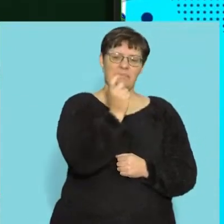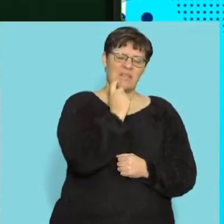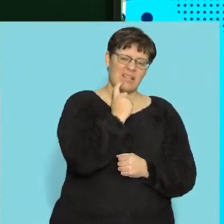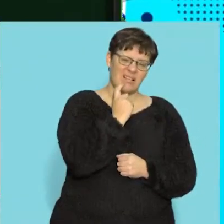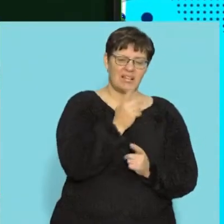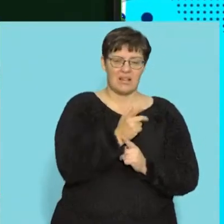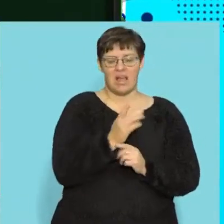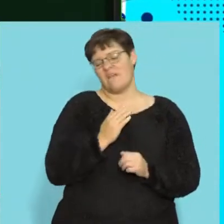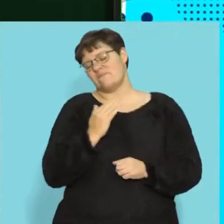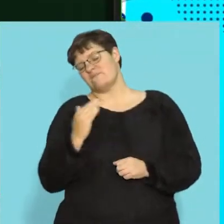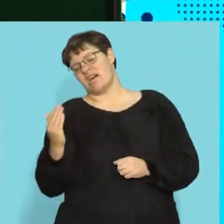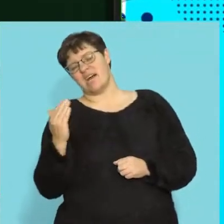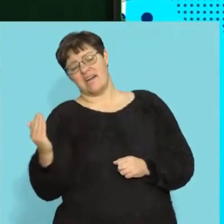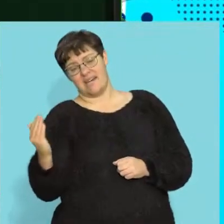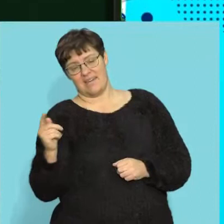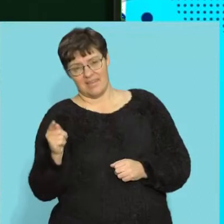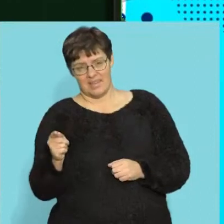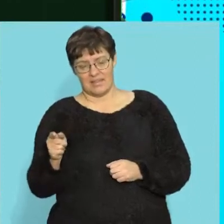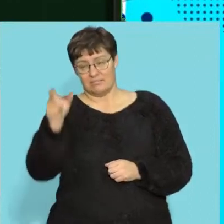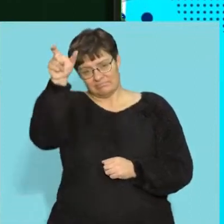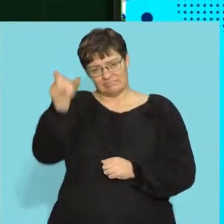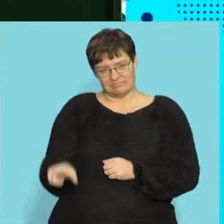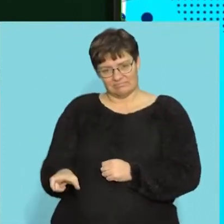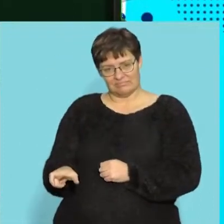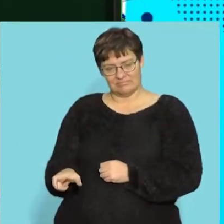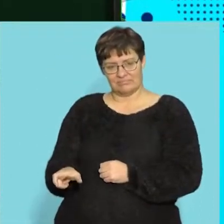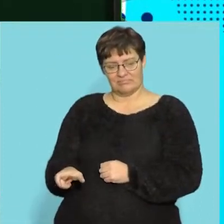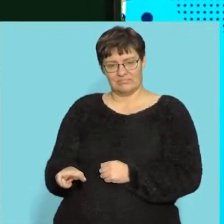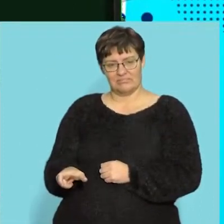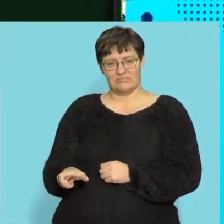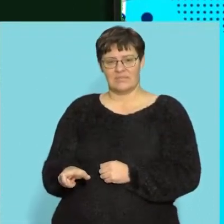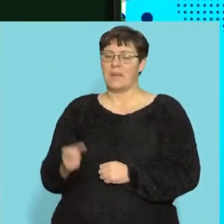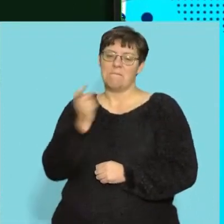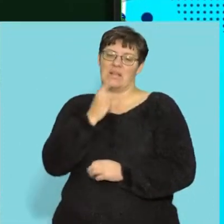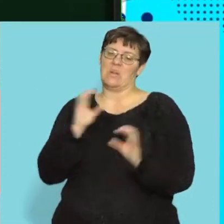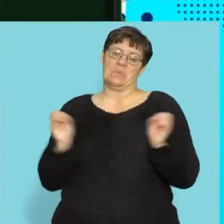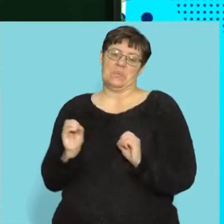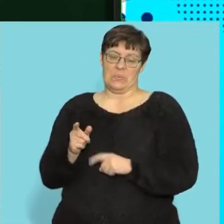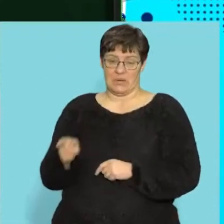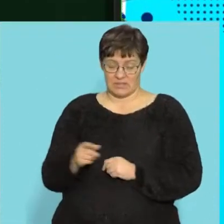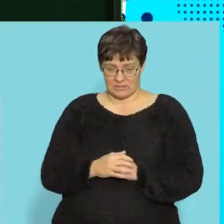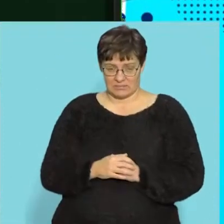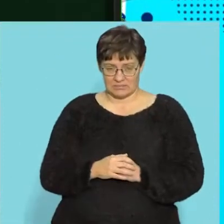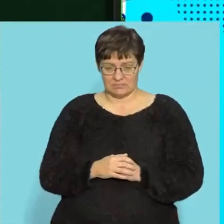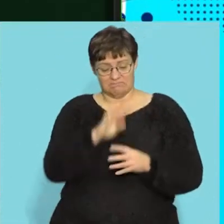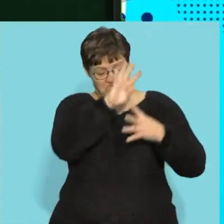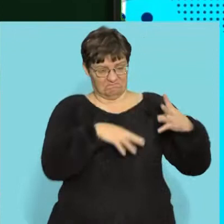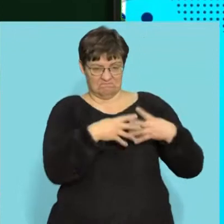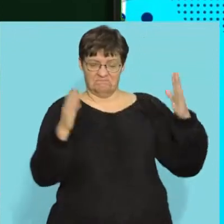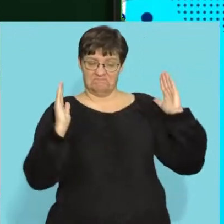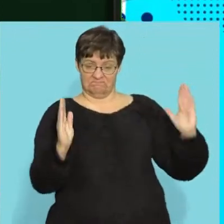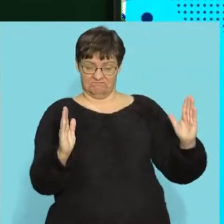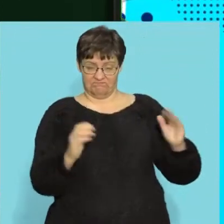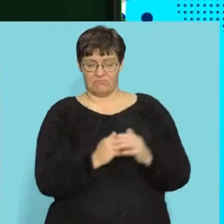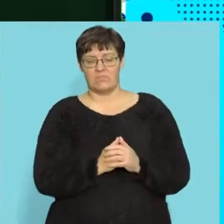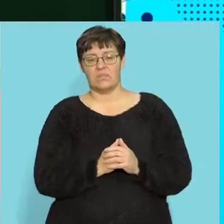to your right of the periodic table, you have your non-metals. So when we talk about the metals, we're meaning it can be